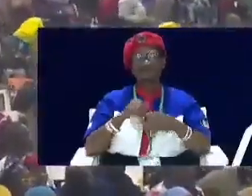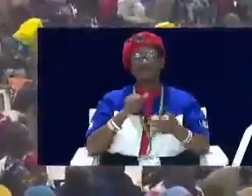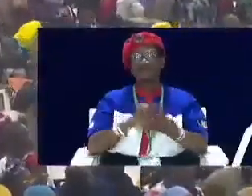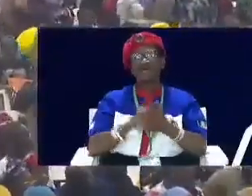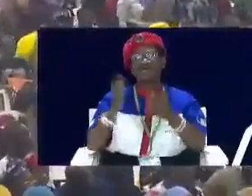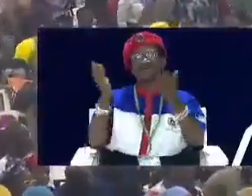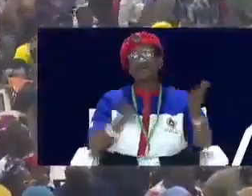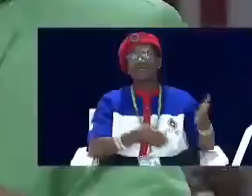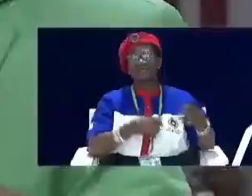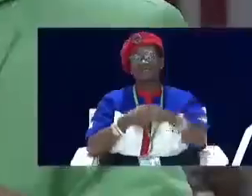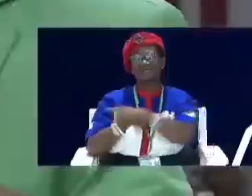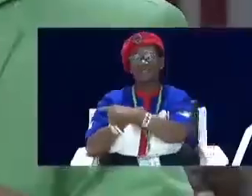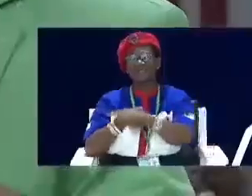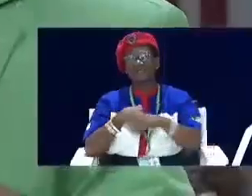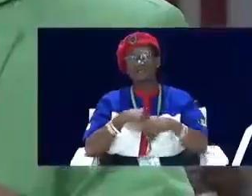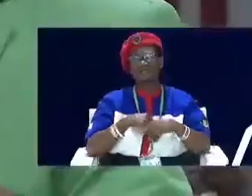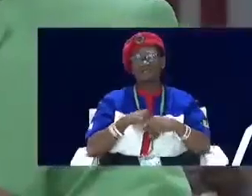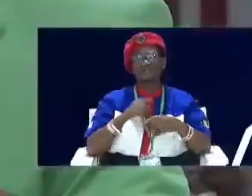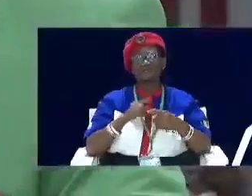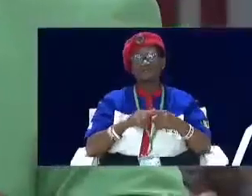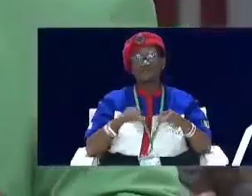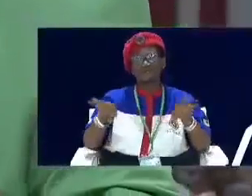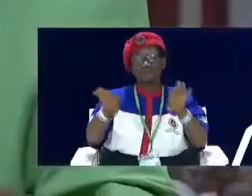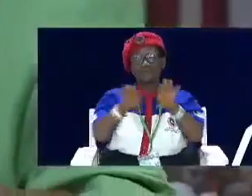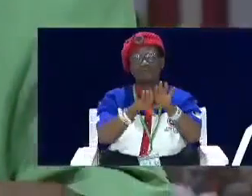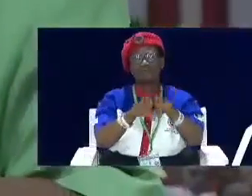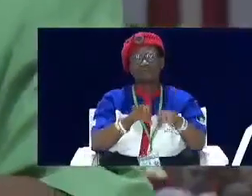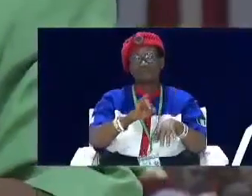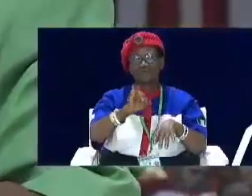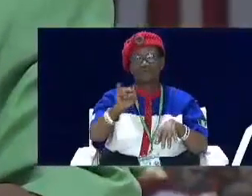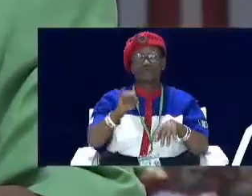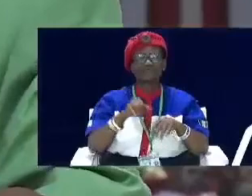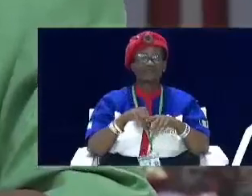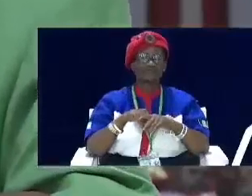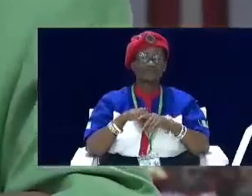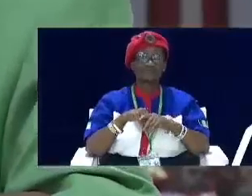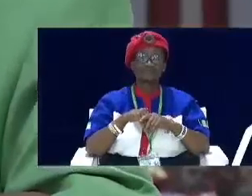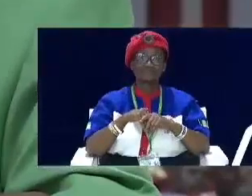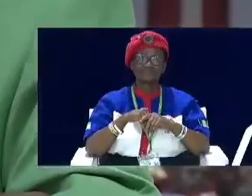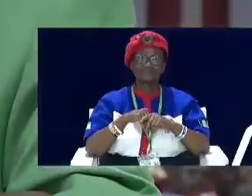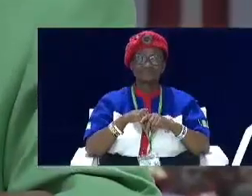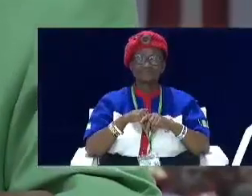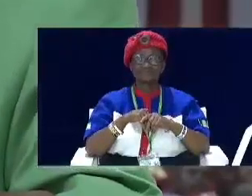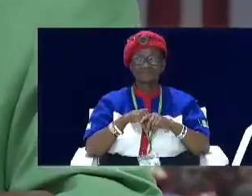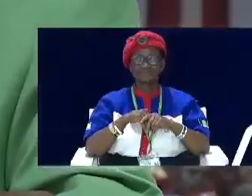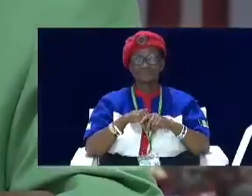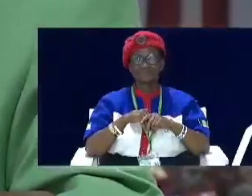That brings me to the conclusion. Eleyi ni mo wi wa si ipari